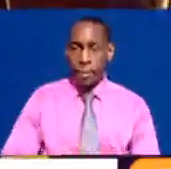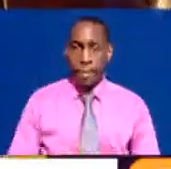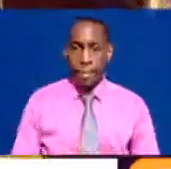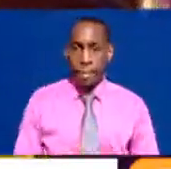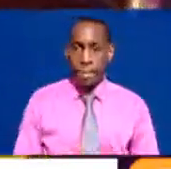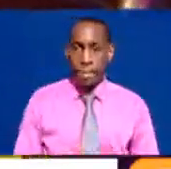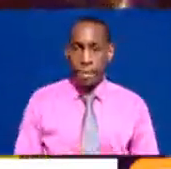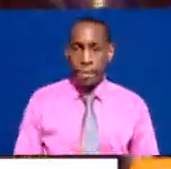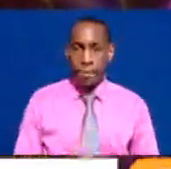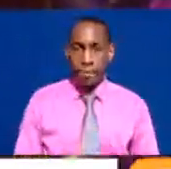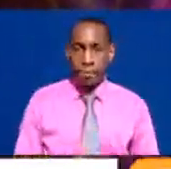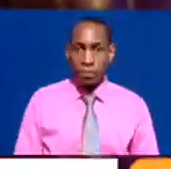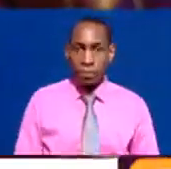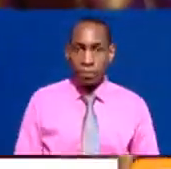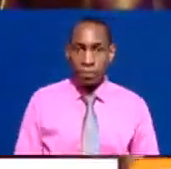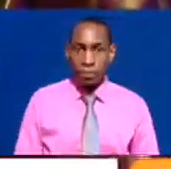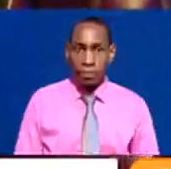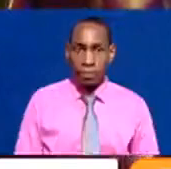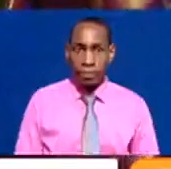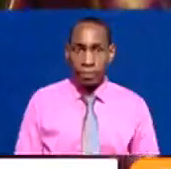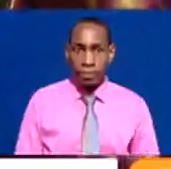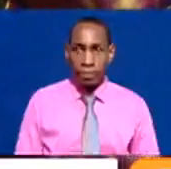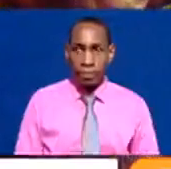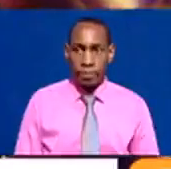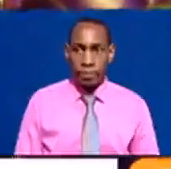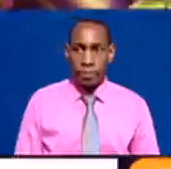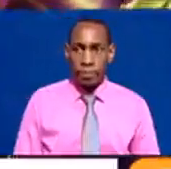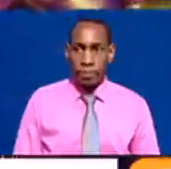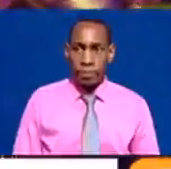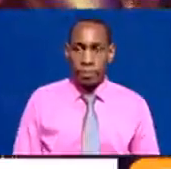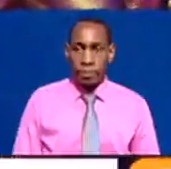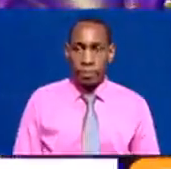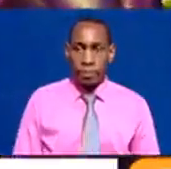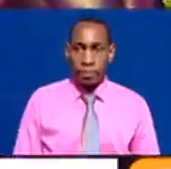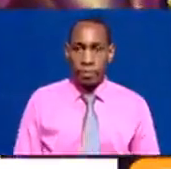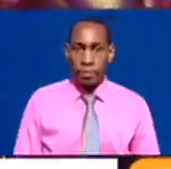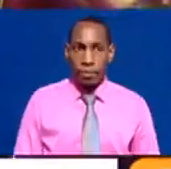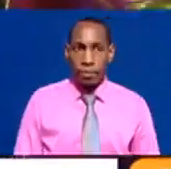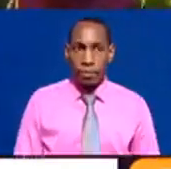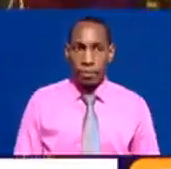Mary Mwoki, Citizen TV.